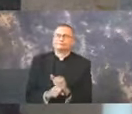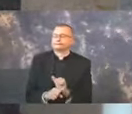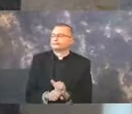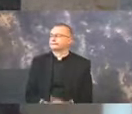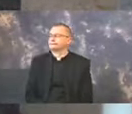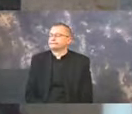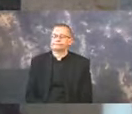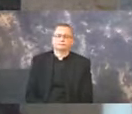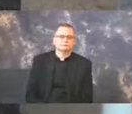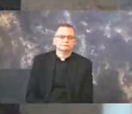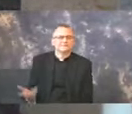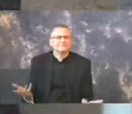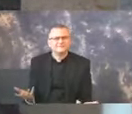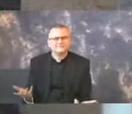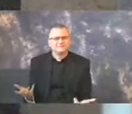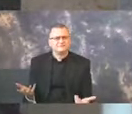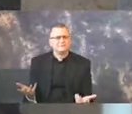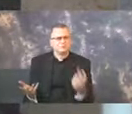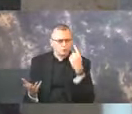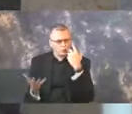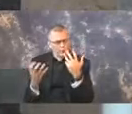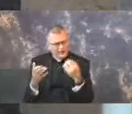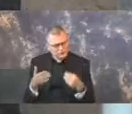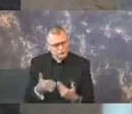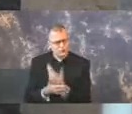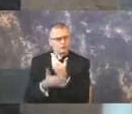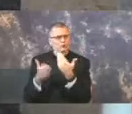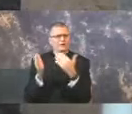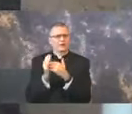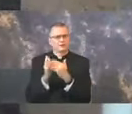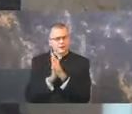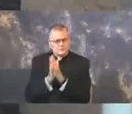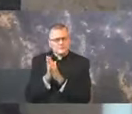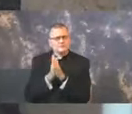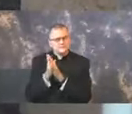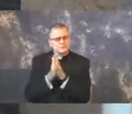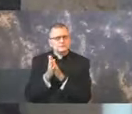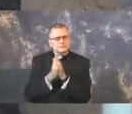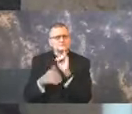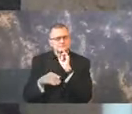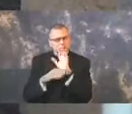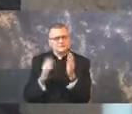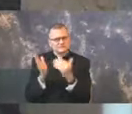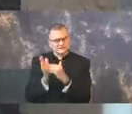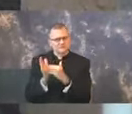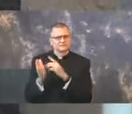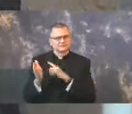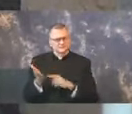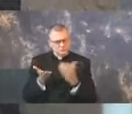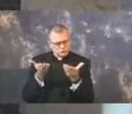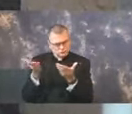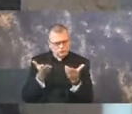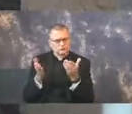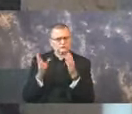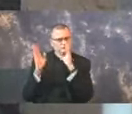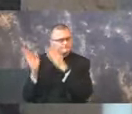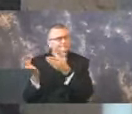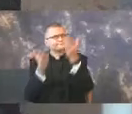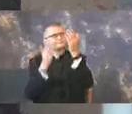offering to our Lord? This is a moment for our deacons also to dedicate their calling more deeply, more directly to